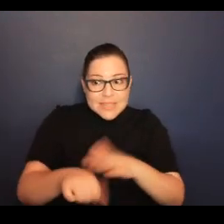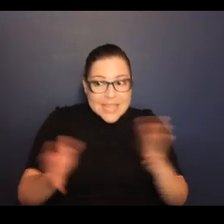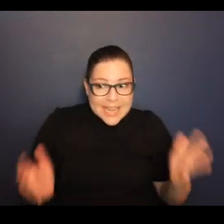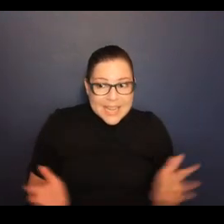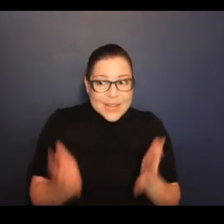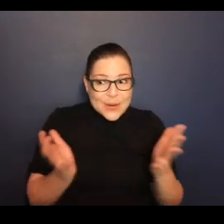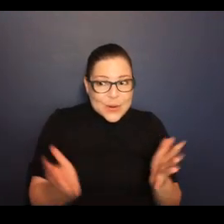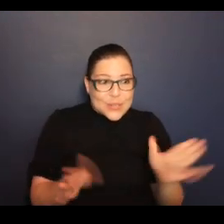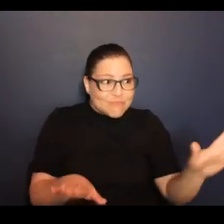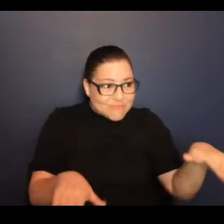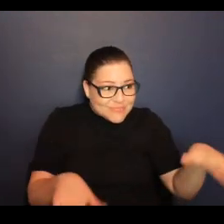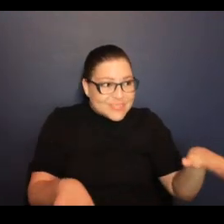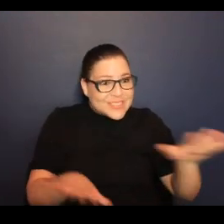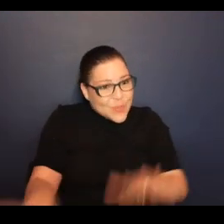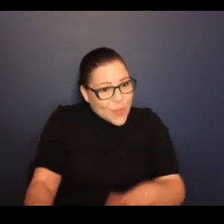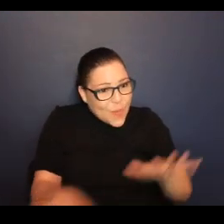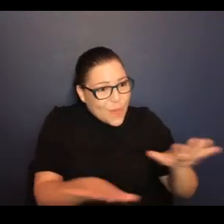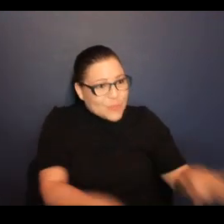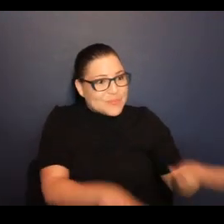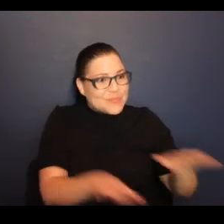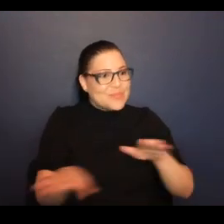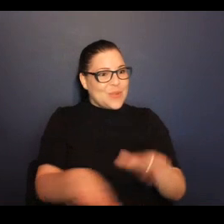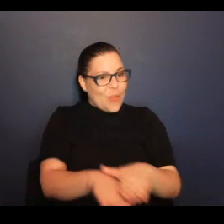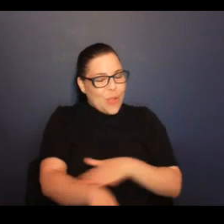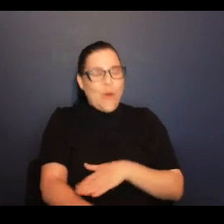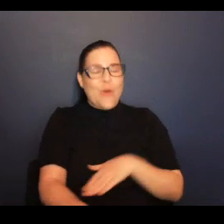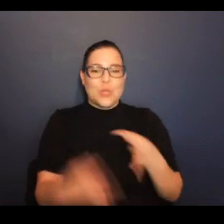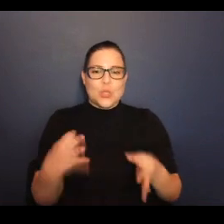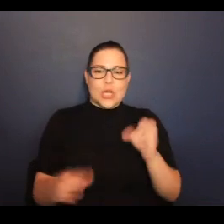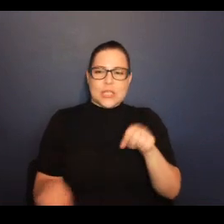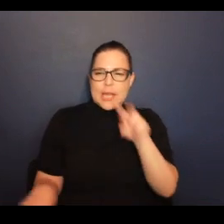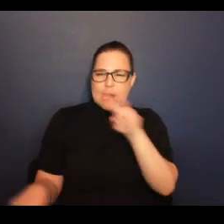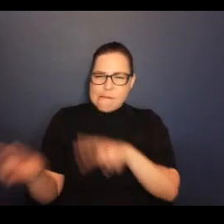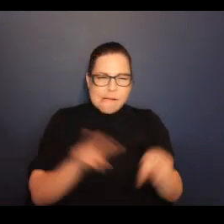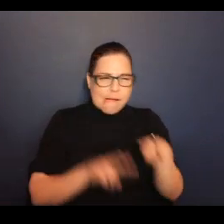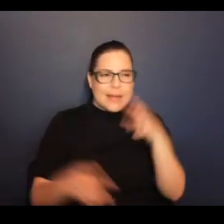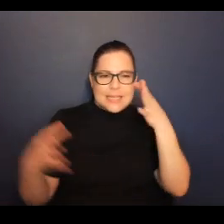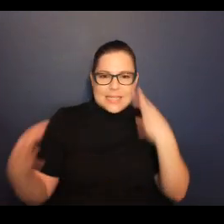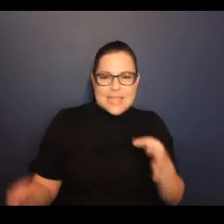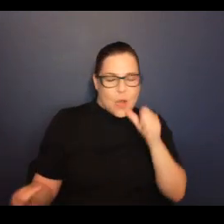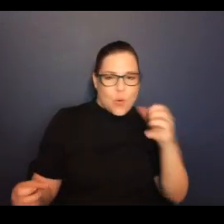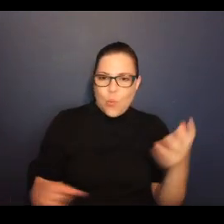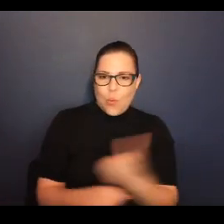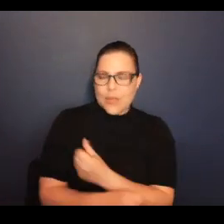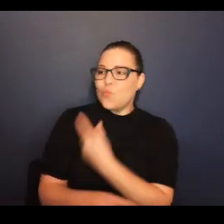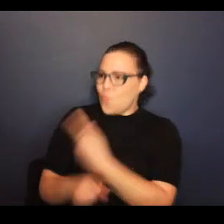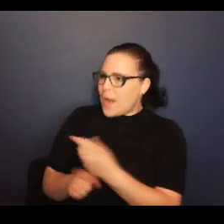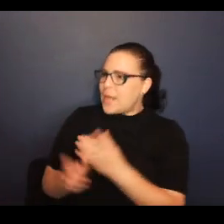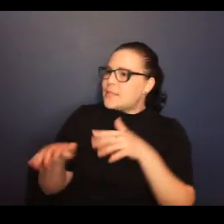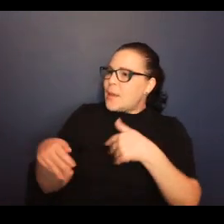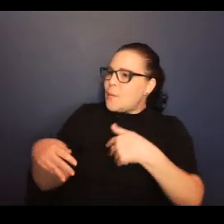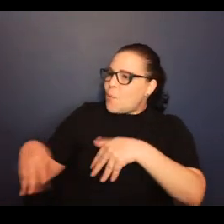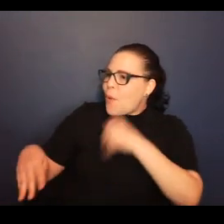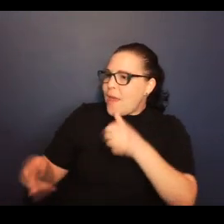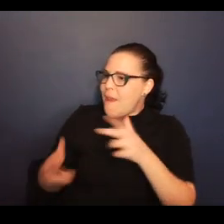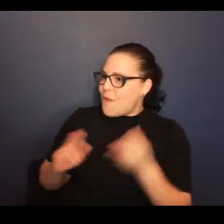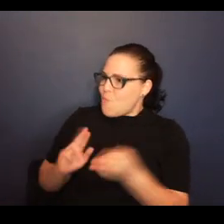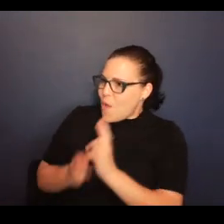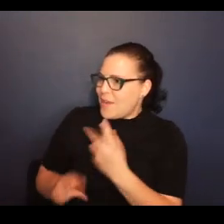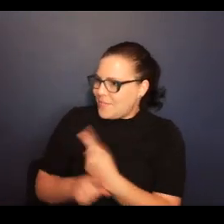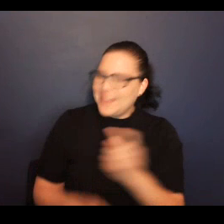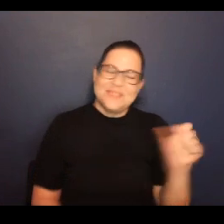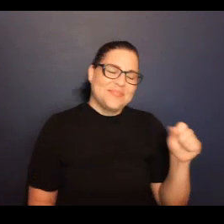boaters to slow down so that the judges have ample time to, you know, make their selections. Right. It's a parade, not a race. Exactly. Thank